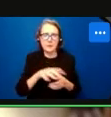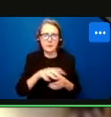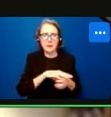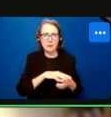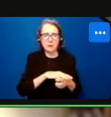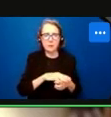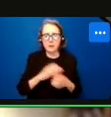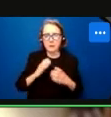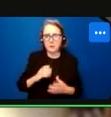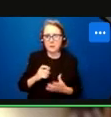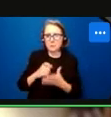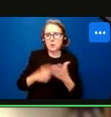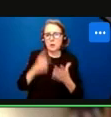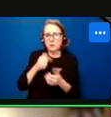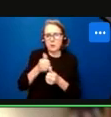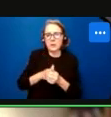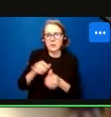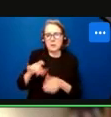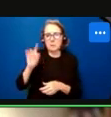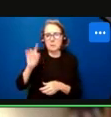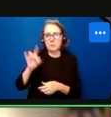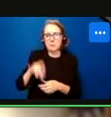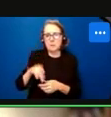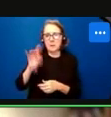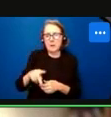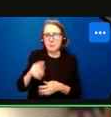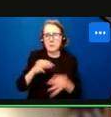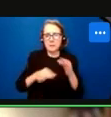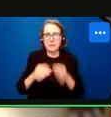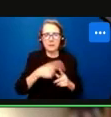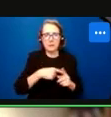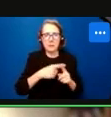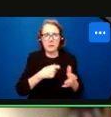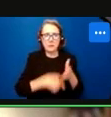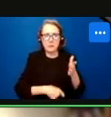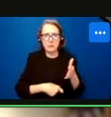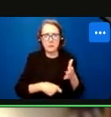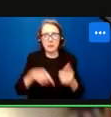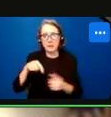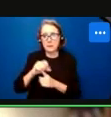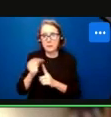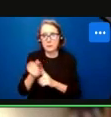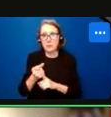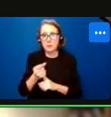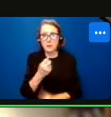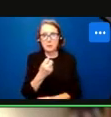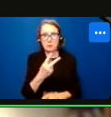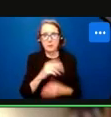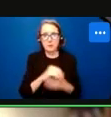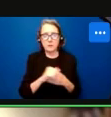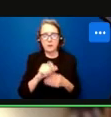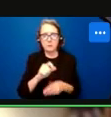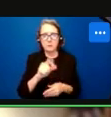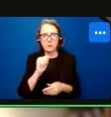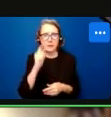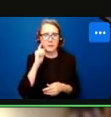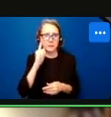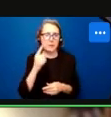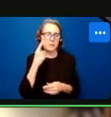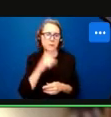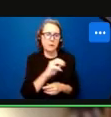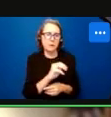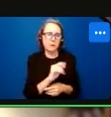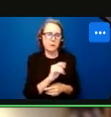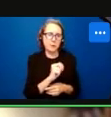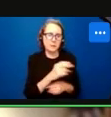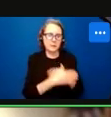The customer is charged for each pickup rather than a monthly rate. In this case, that's $12.10. In Marion,